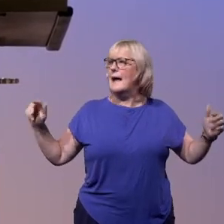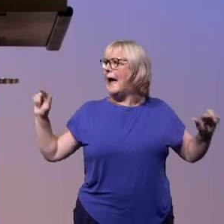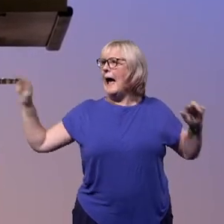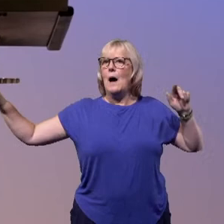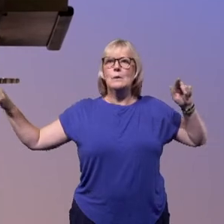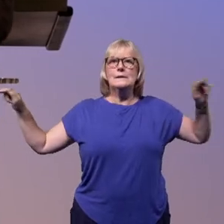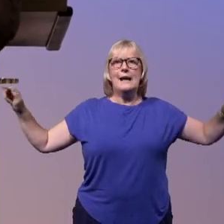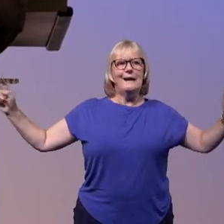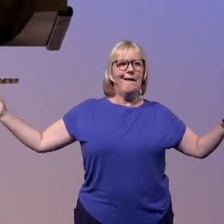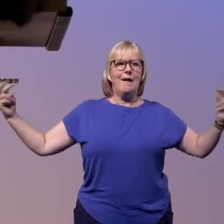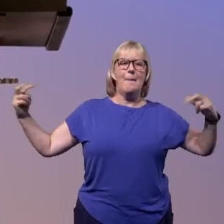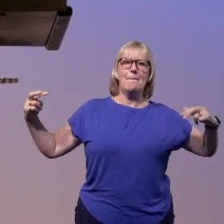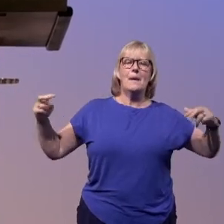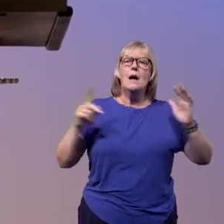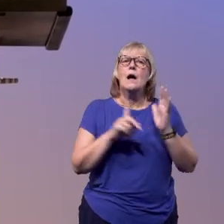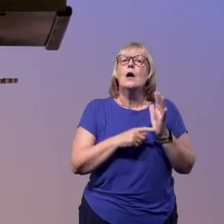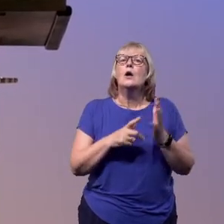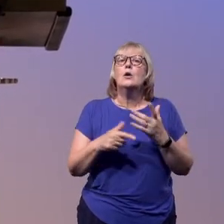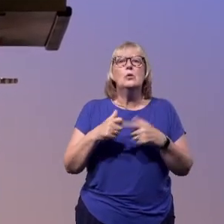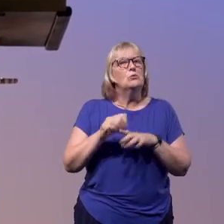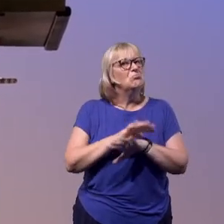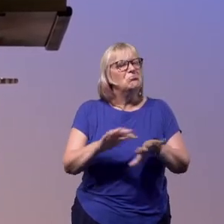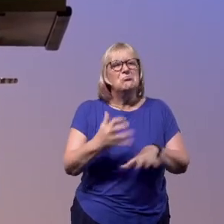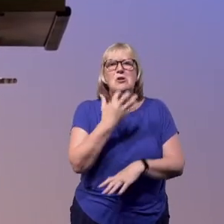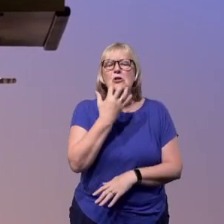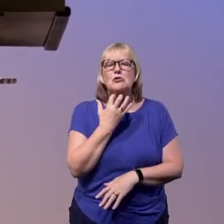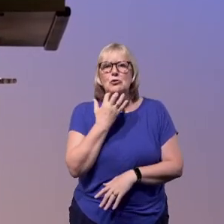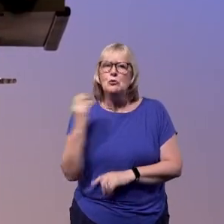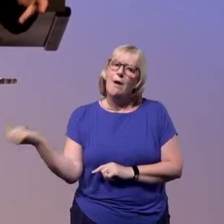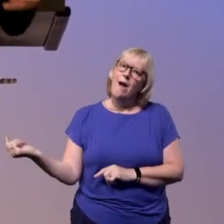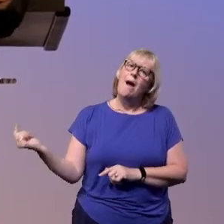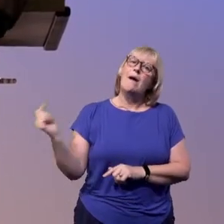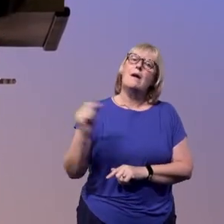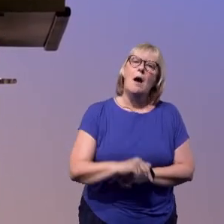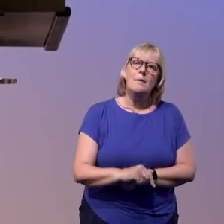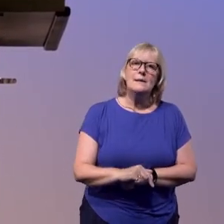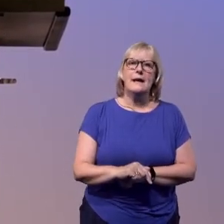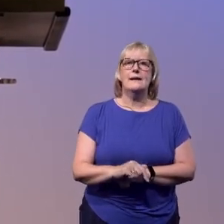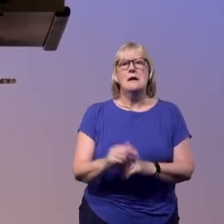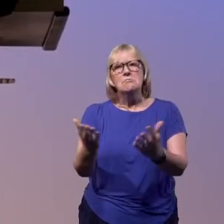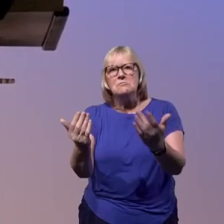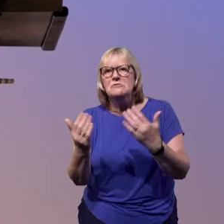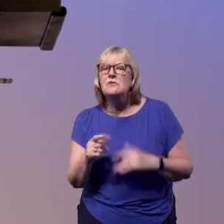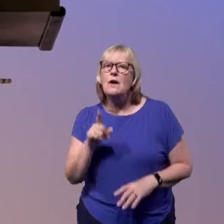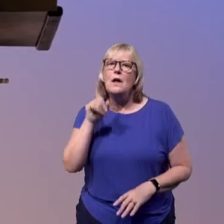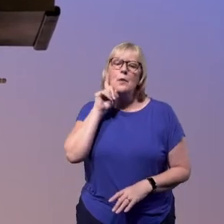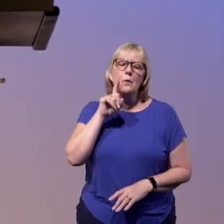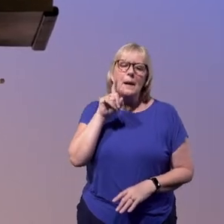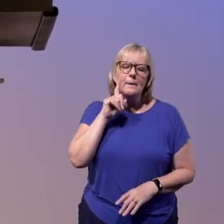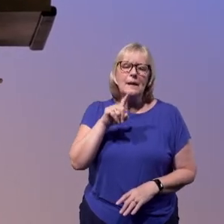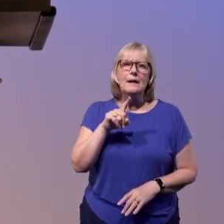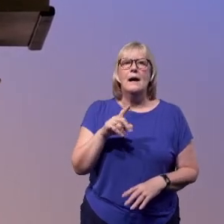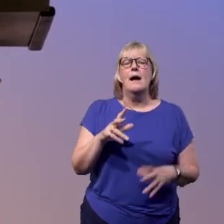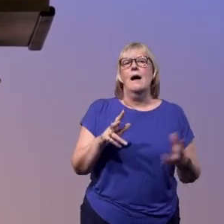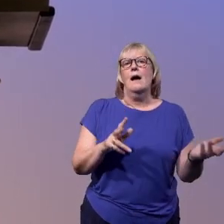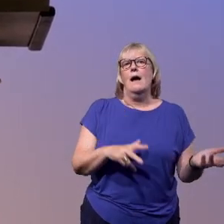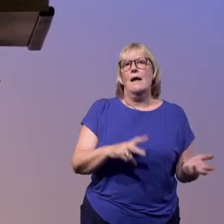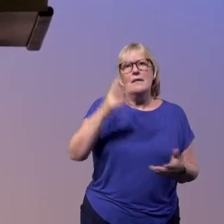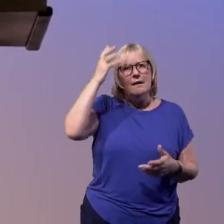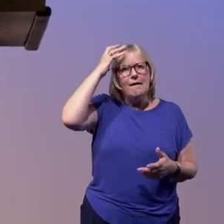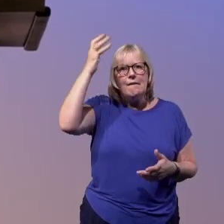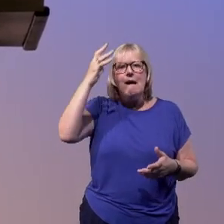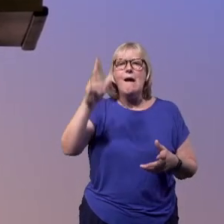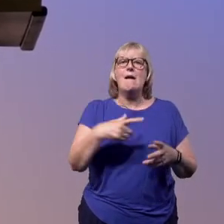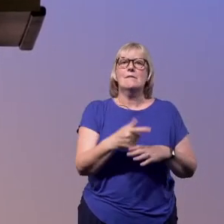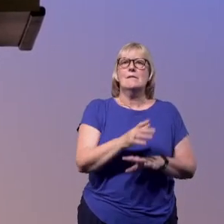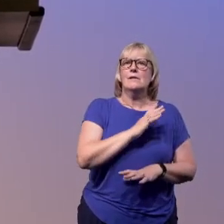Luke is a Gentile doctor, and the outsider comes in. So in Luke, the women, the three kings, the